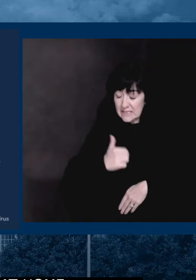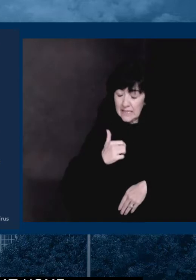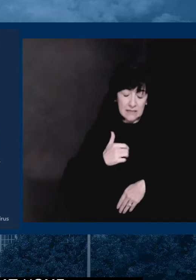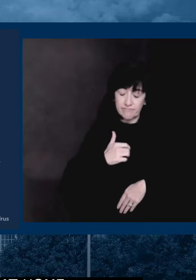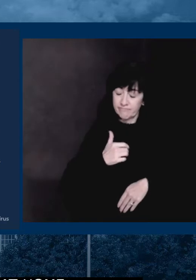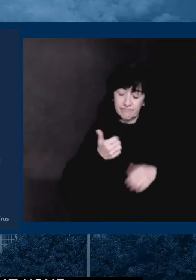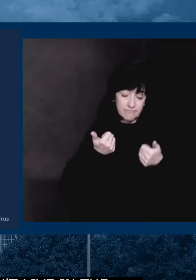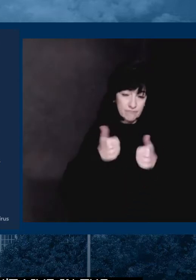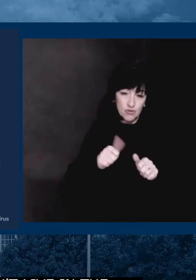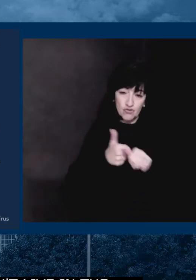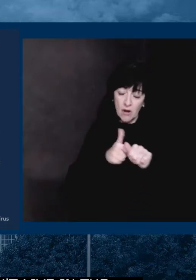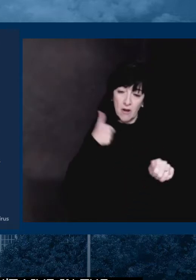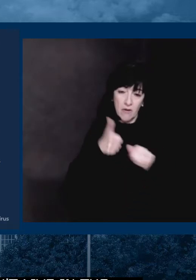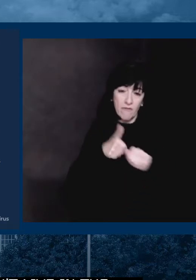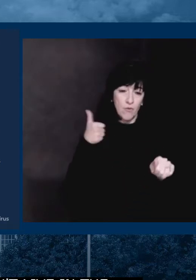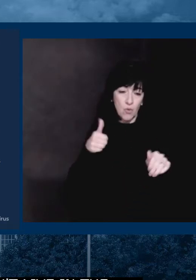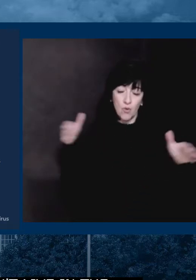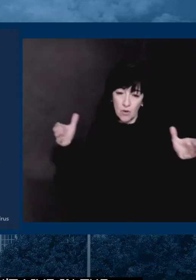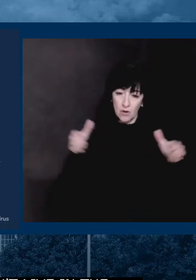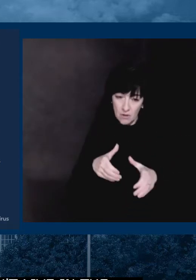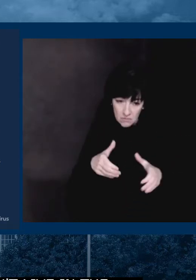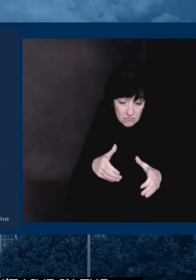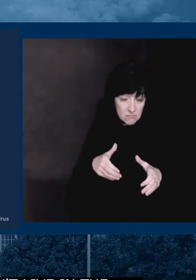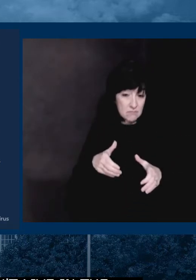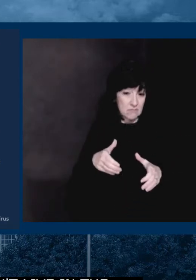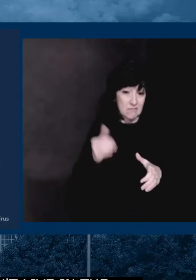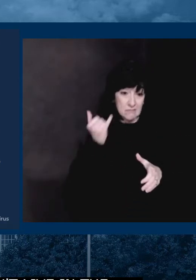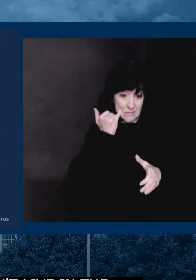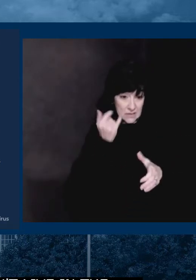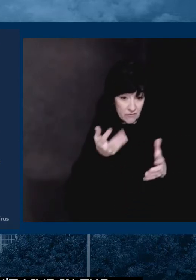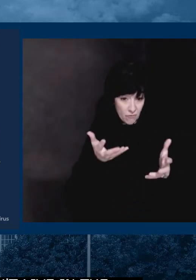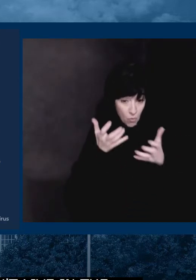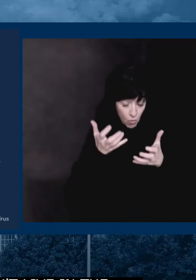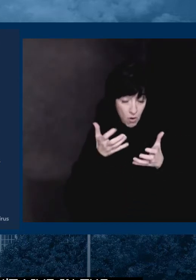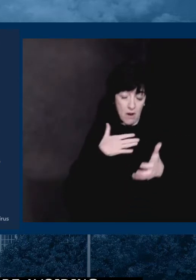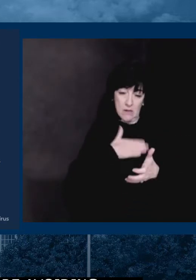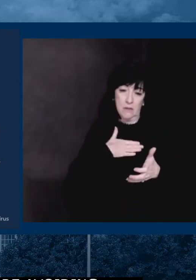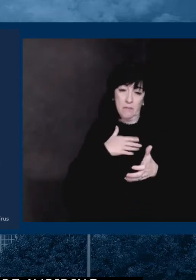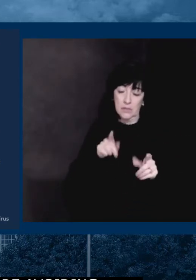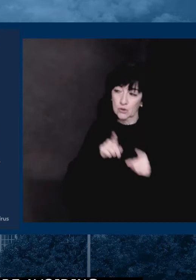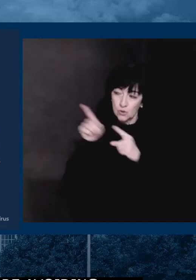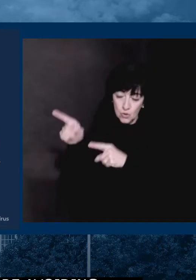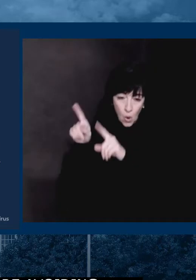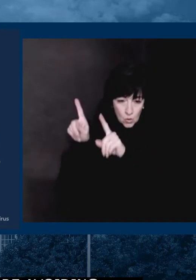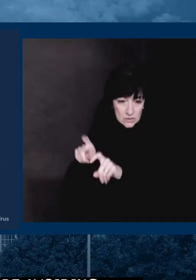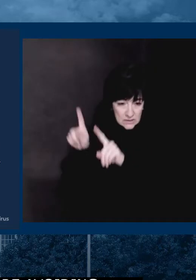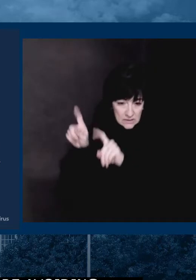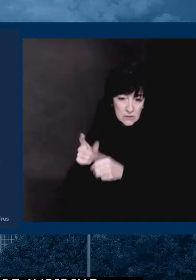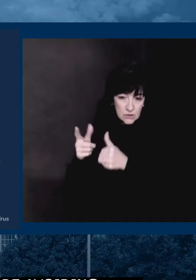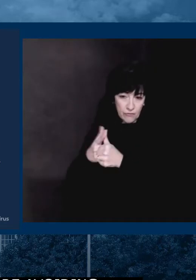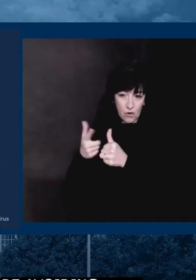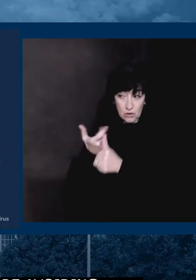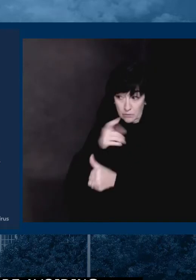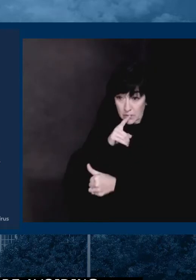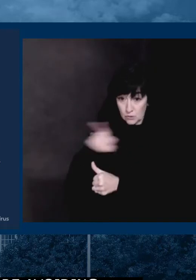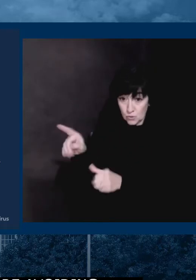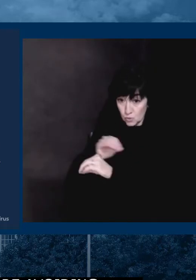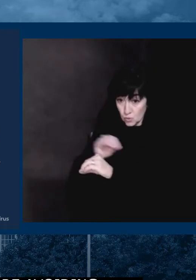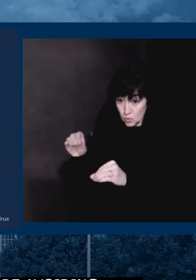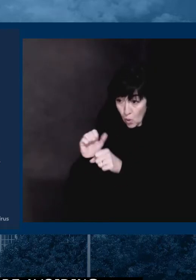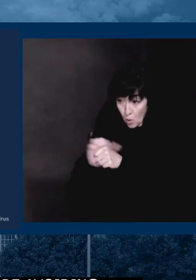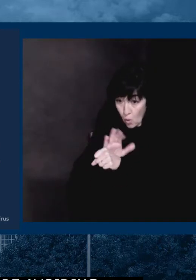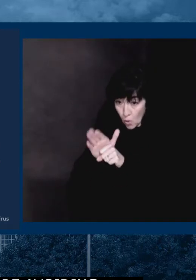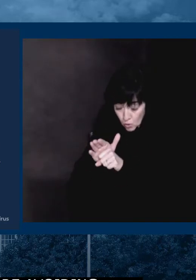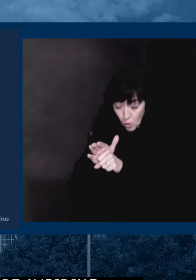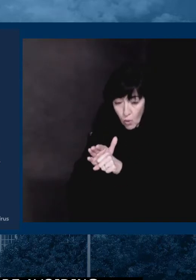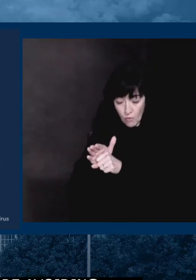tested before they come into your household, as we recommended last week with folks traveling in and out of our state. And